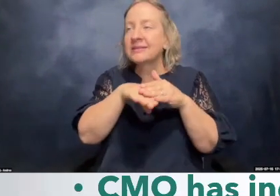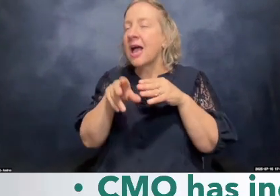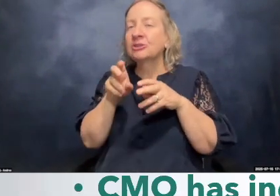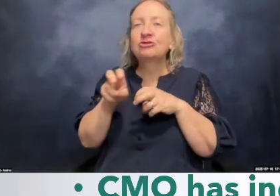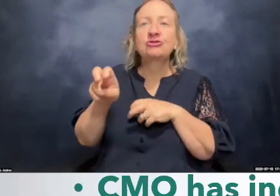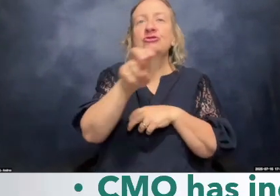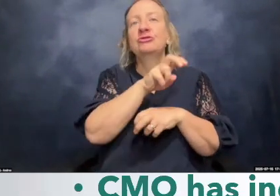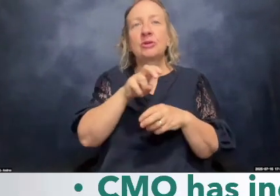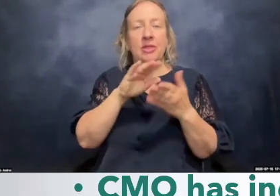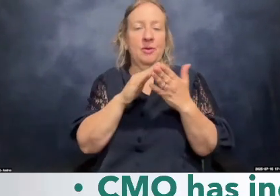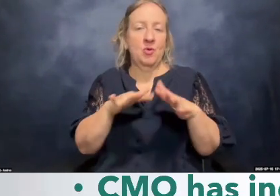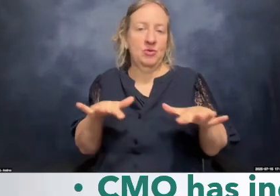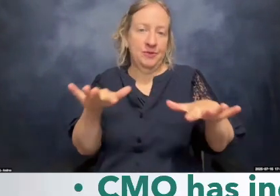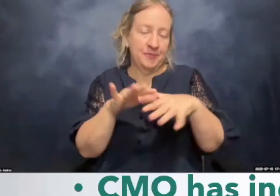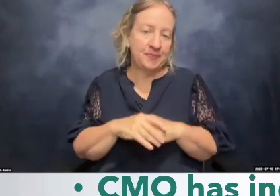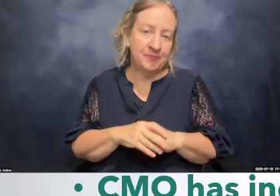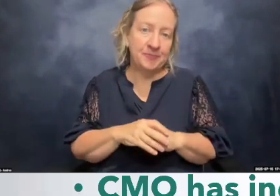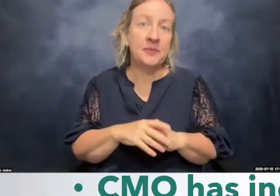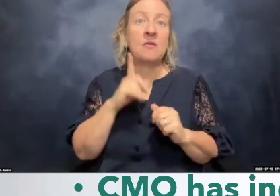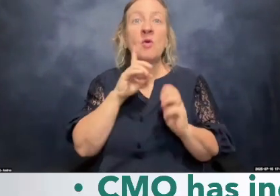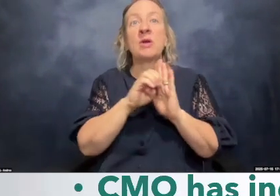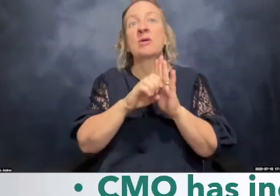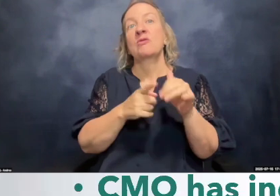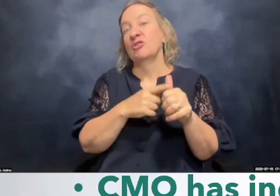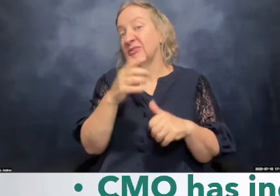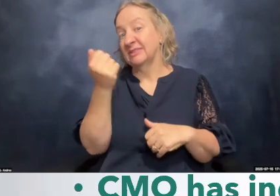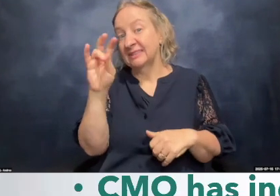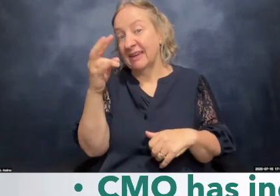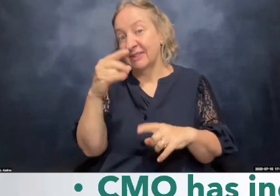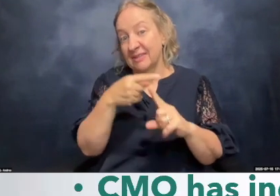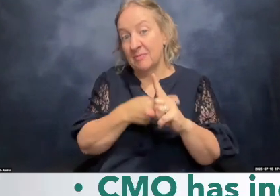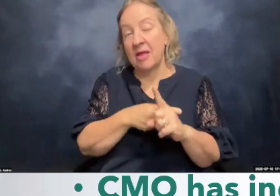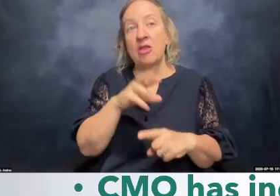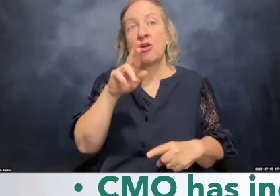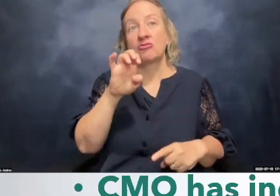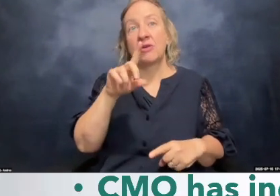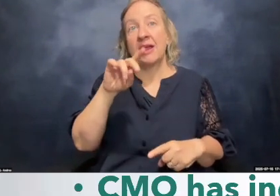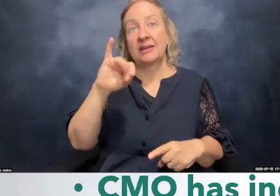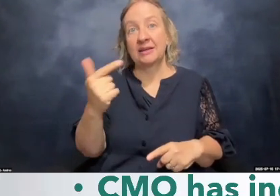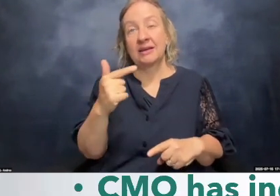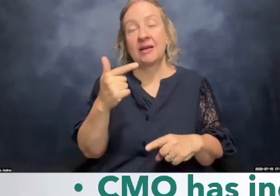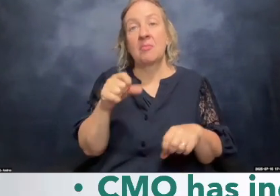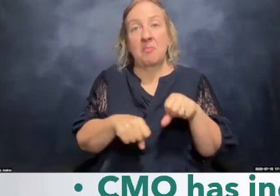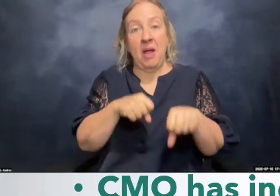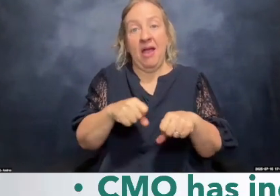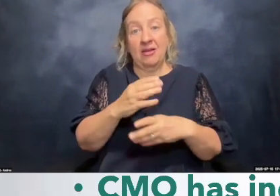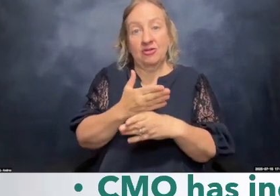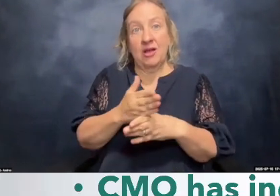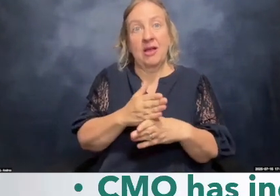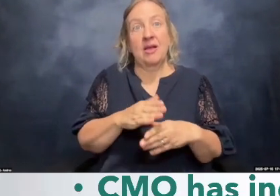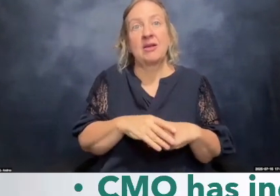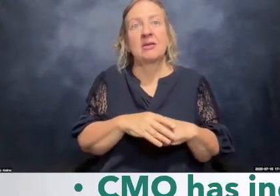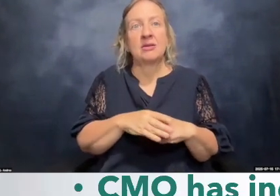serve. For example, in the first 17 months, Reading Bike Share served over 2,600